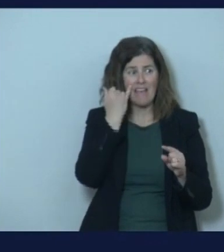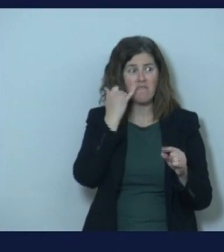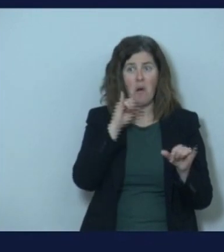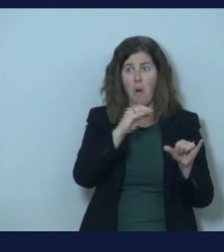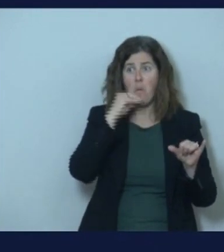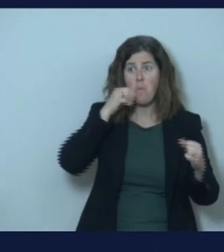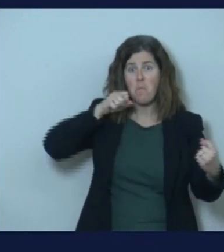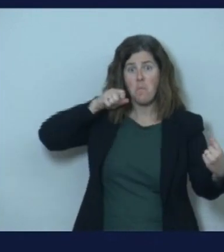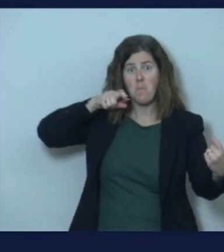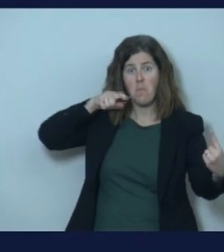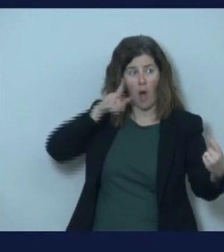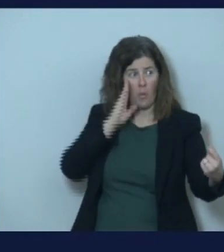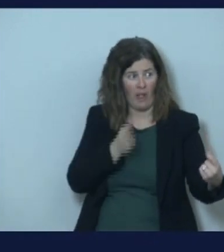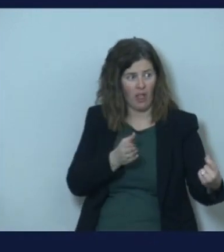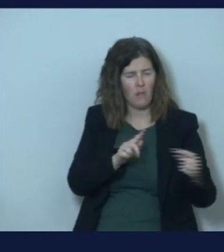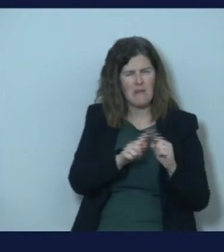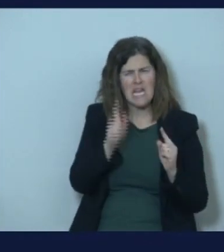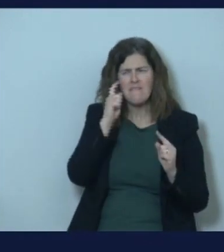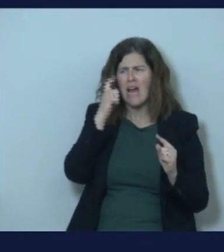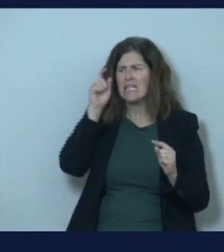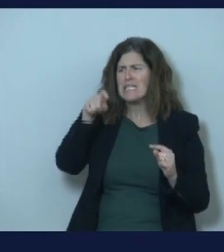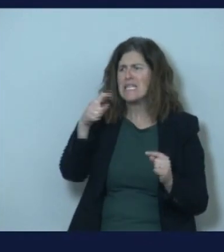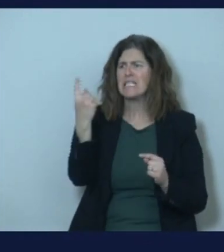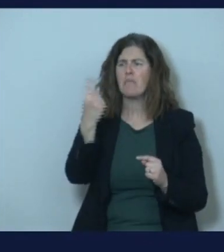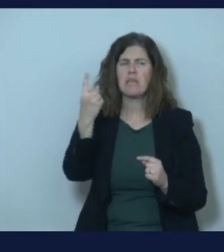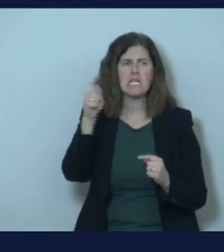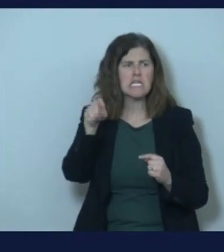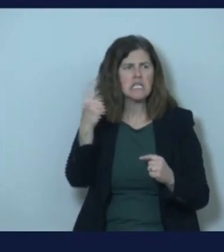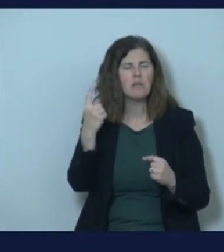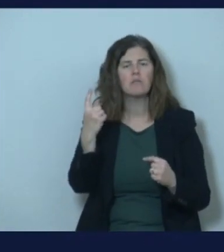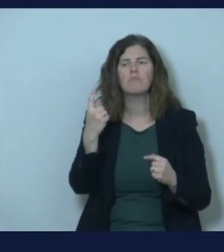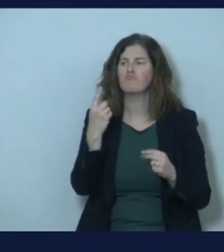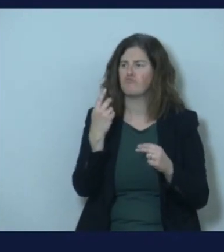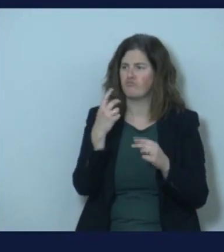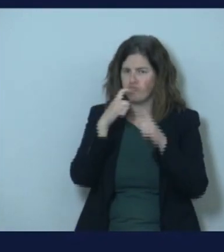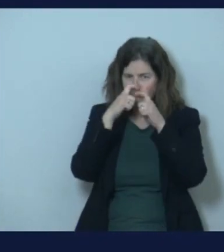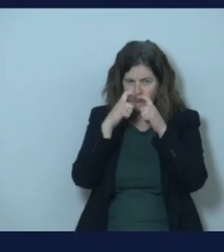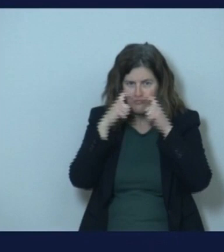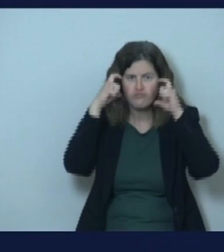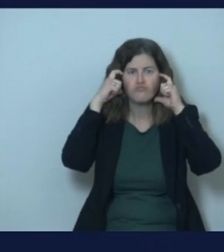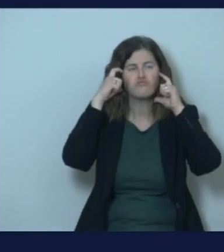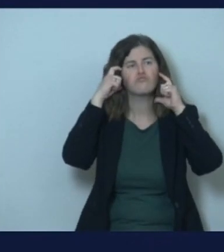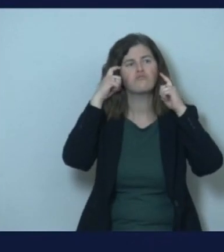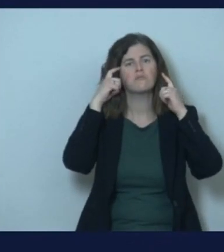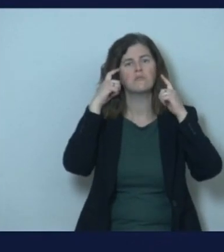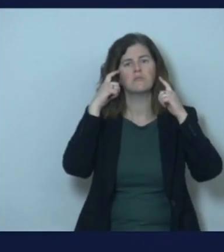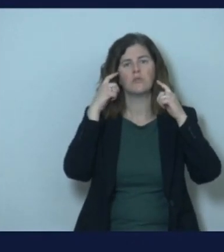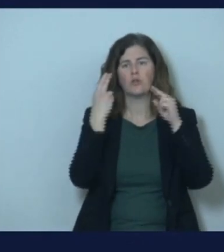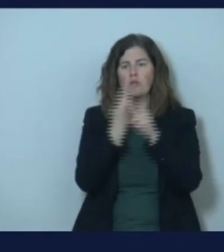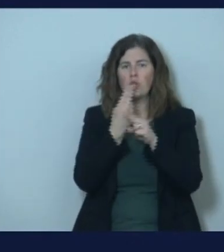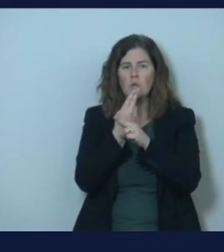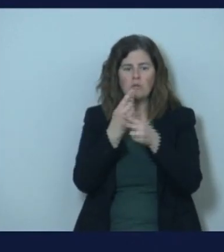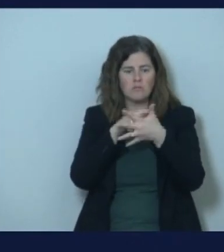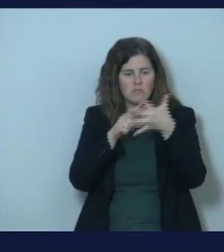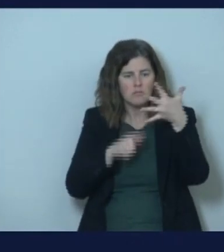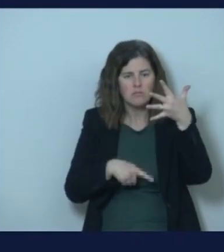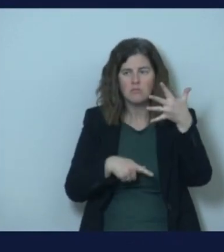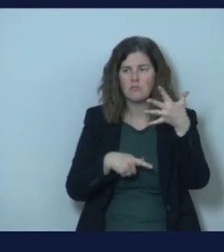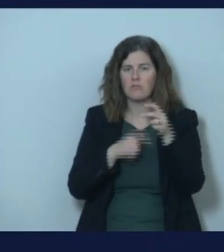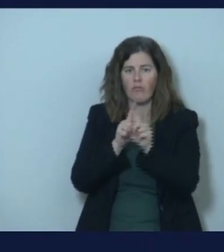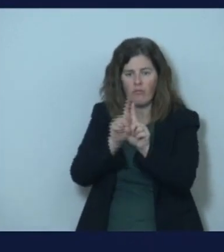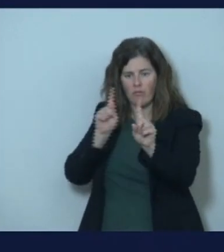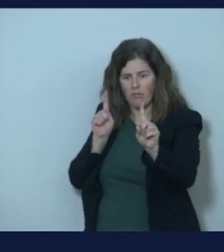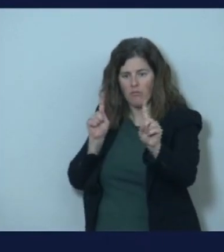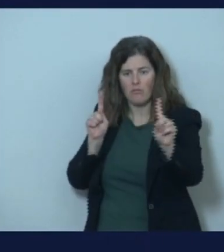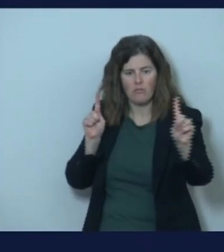that. But if I need something, I wear my mask, I take all the COVID safe practices, and